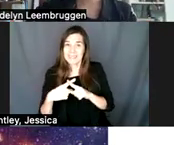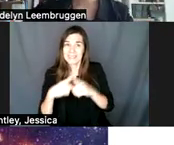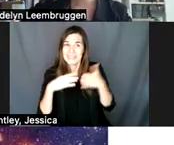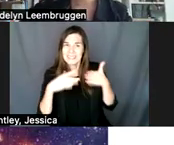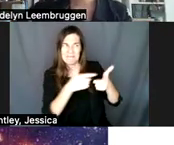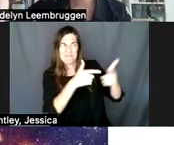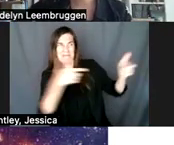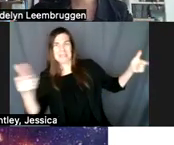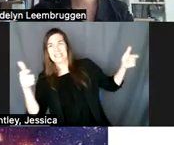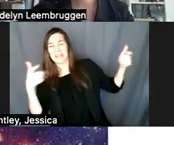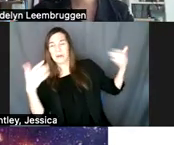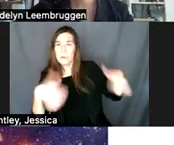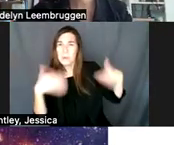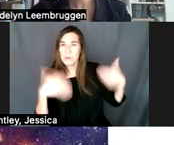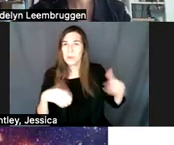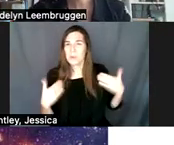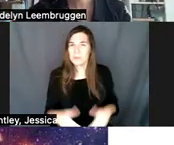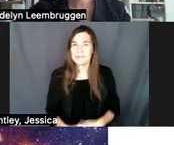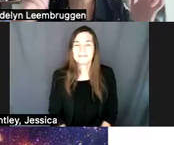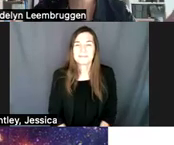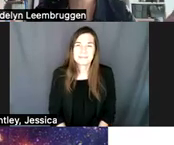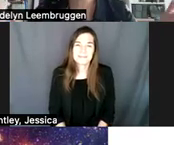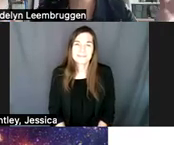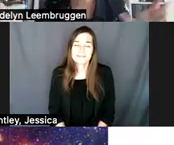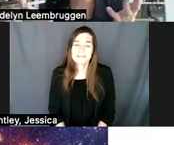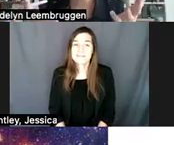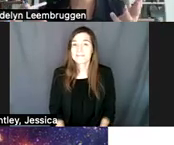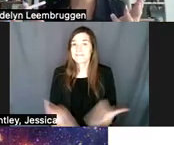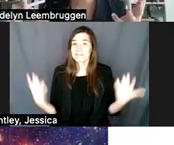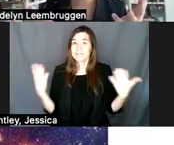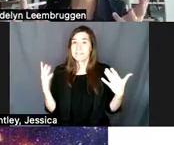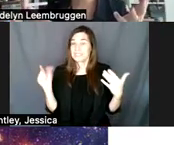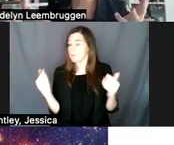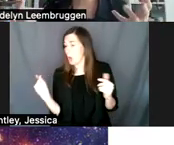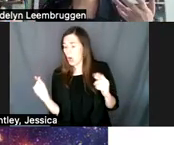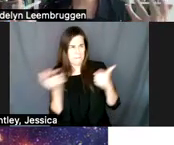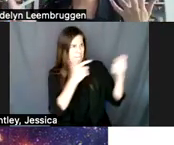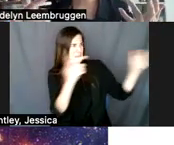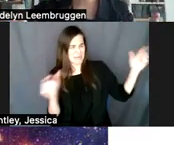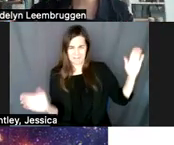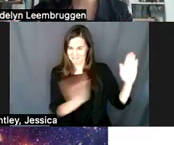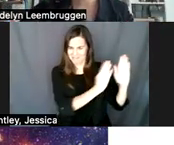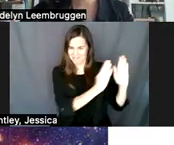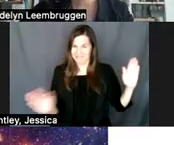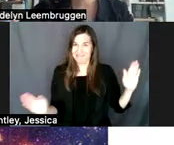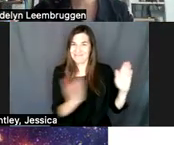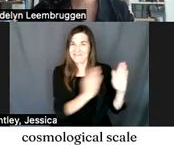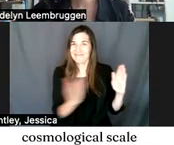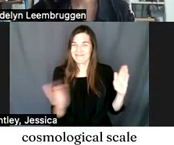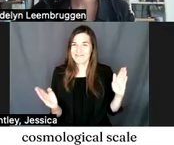biggest things that we know about. But there's a lot of space in between those two extremes. So what happens in the